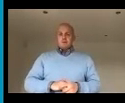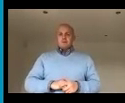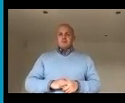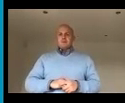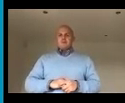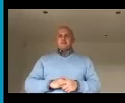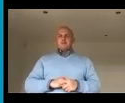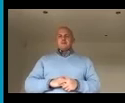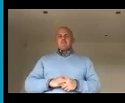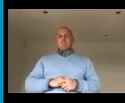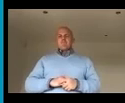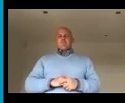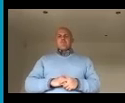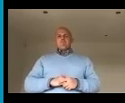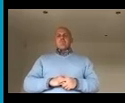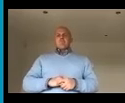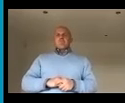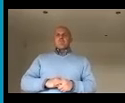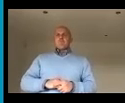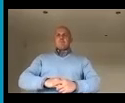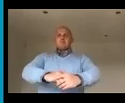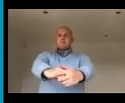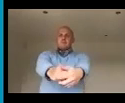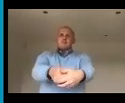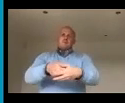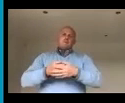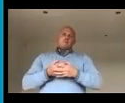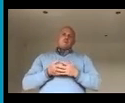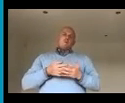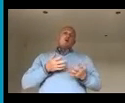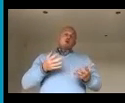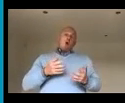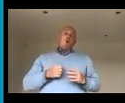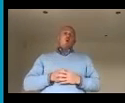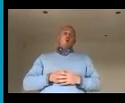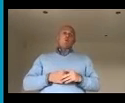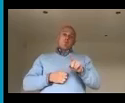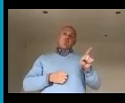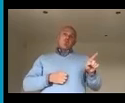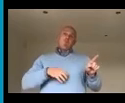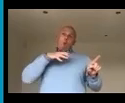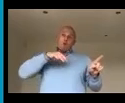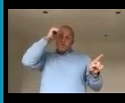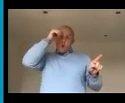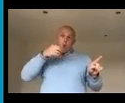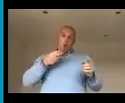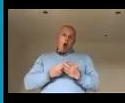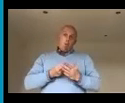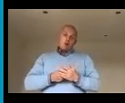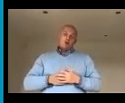We want to know the budget. We want to know what the cost is. So if you've got something that's